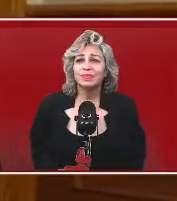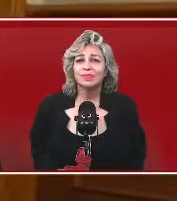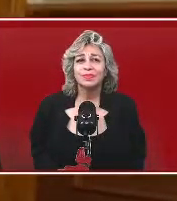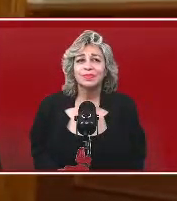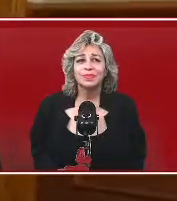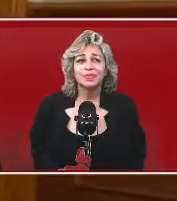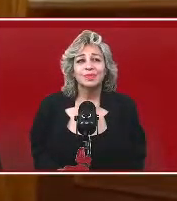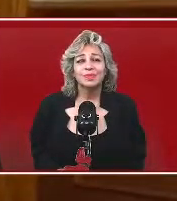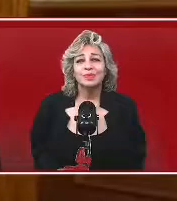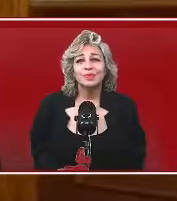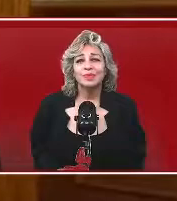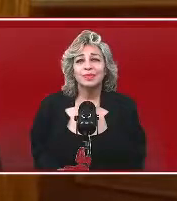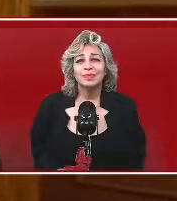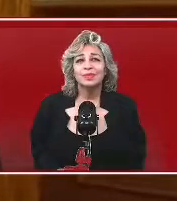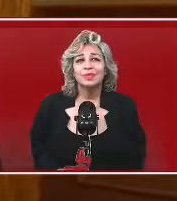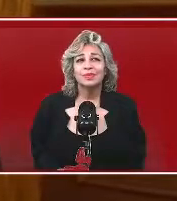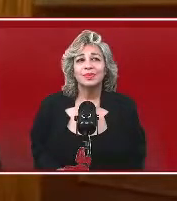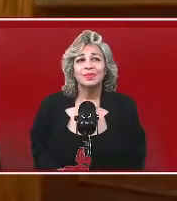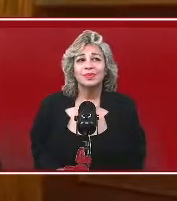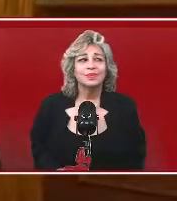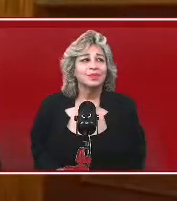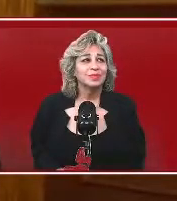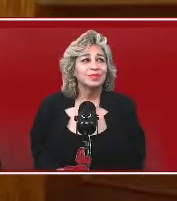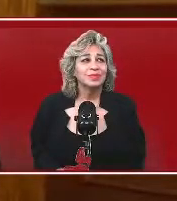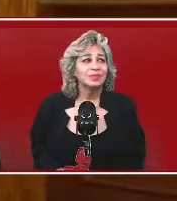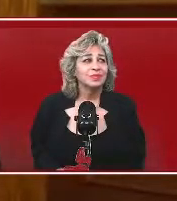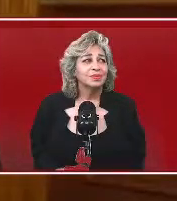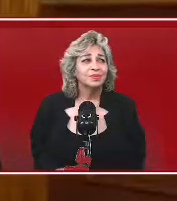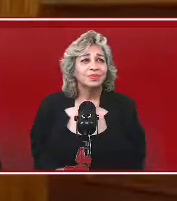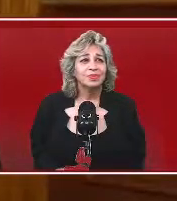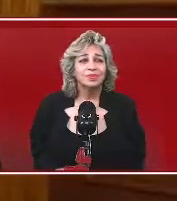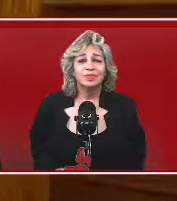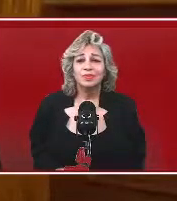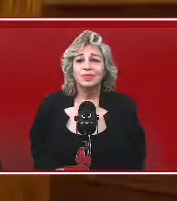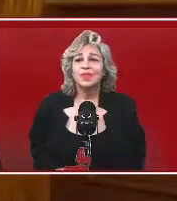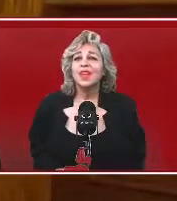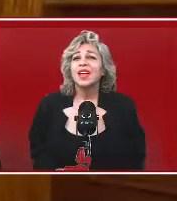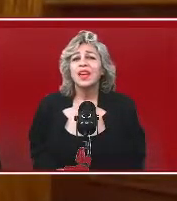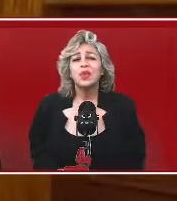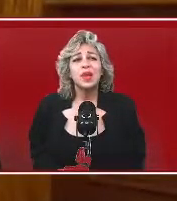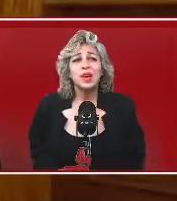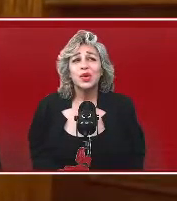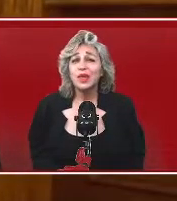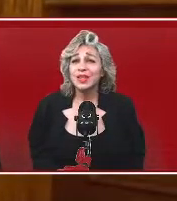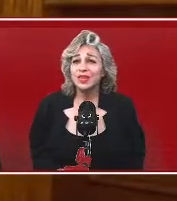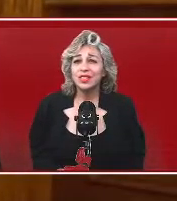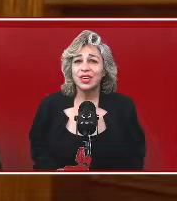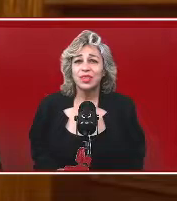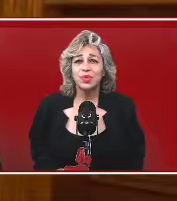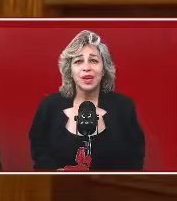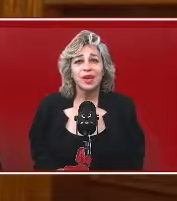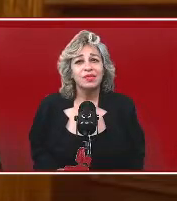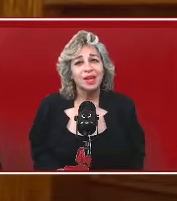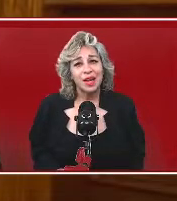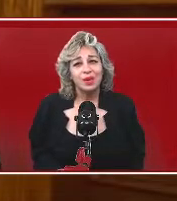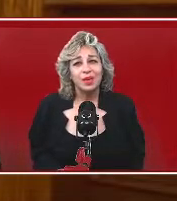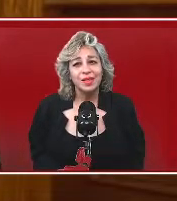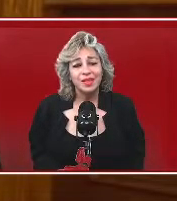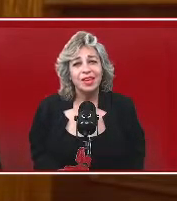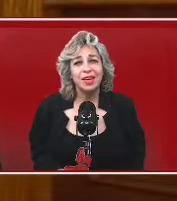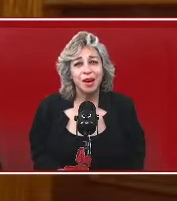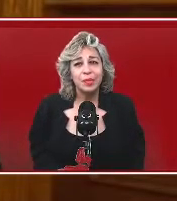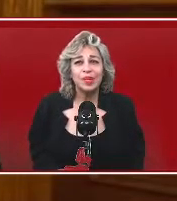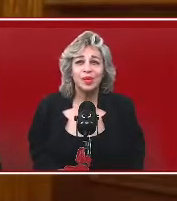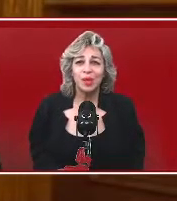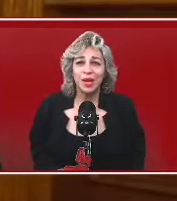vamos a empezar a recuperarnos también en lo económico. And we are going to start to recover now in